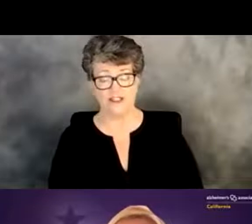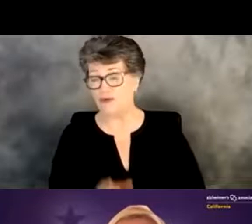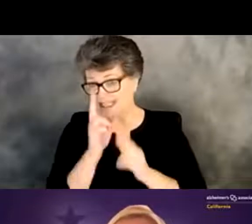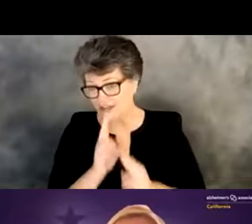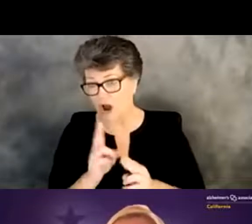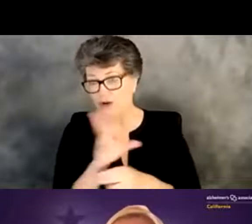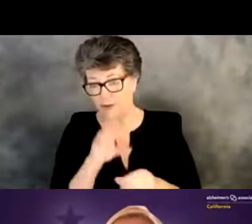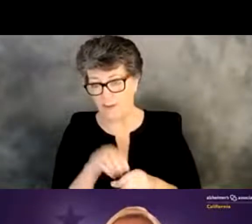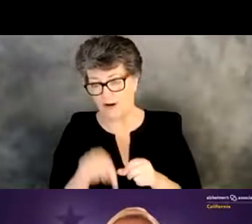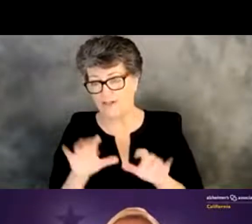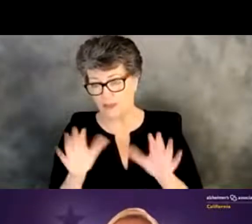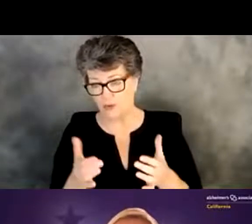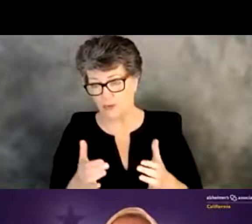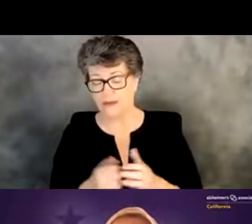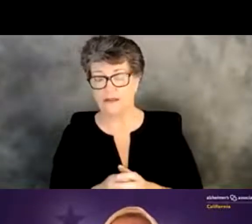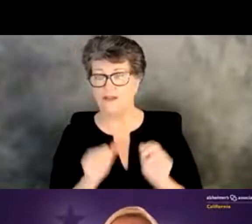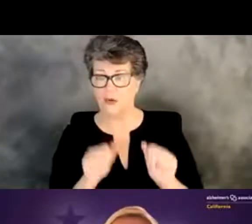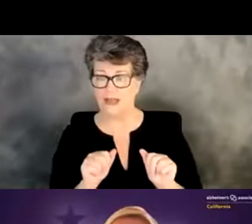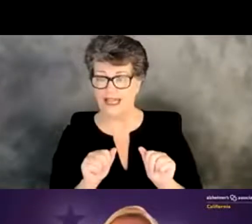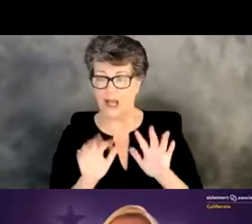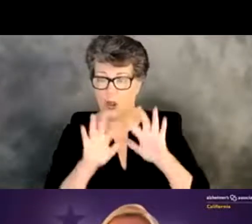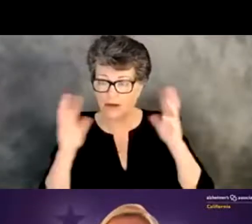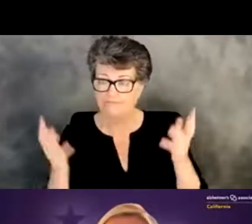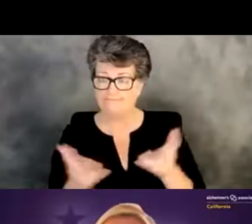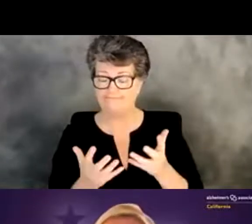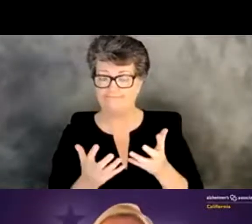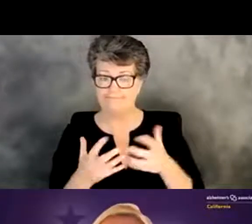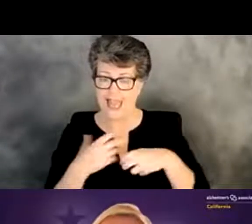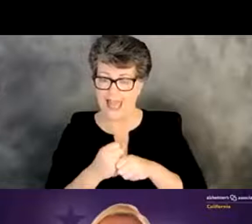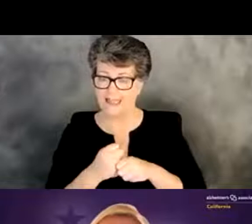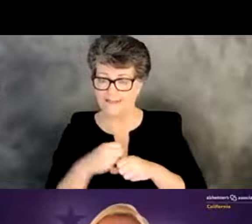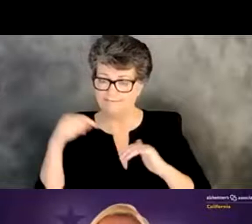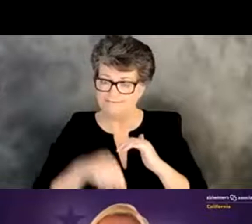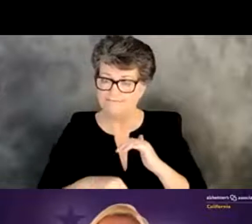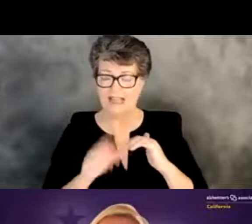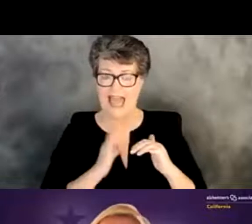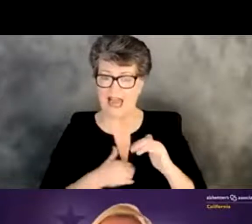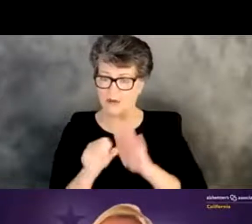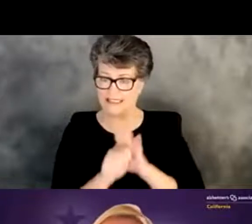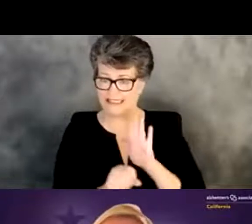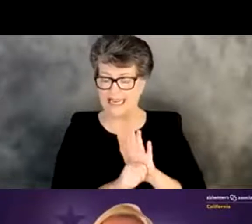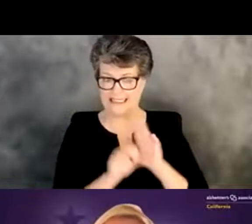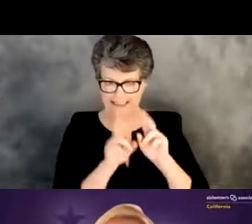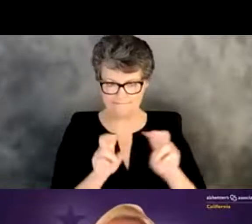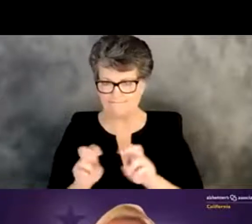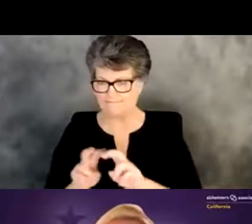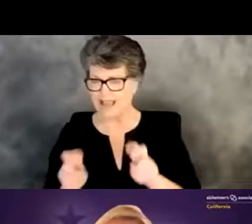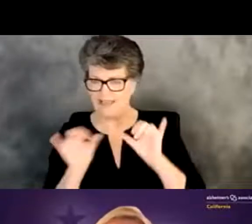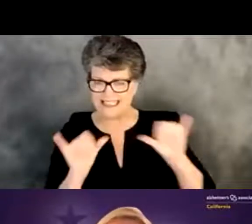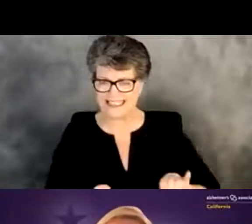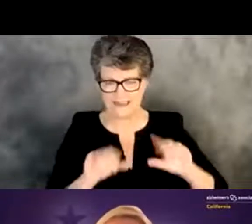part of this group where we can look holistically and comprehensively at our state's systems and